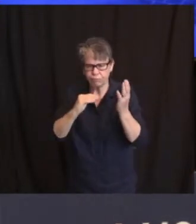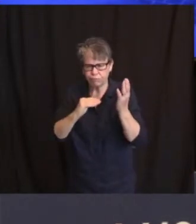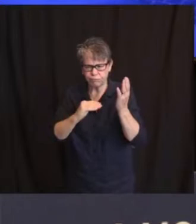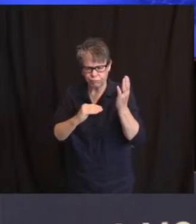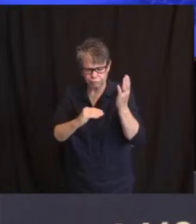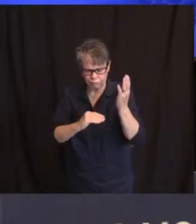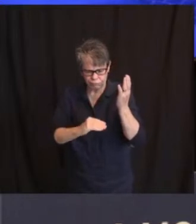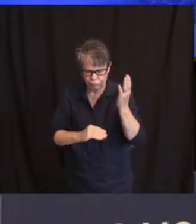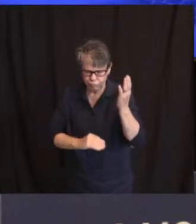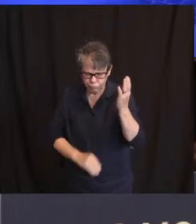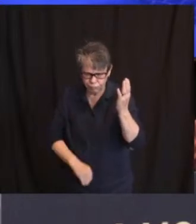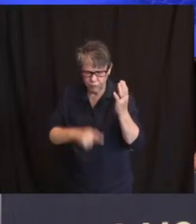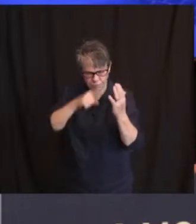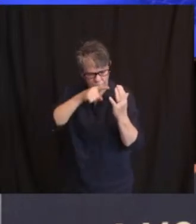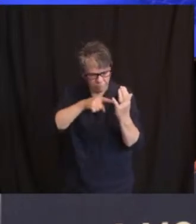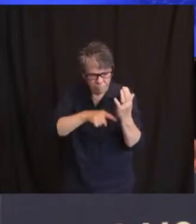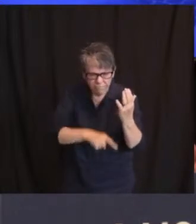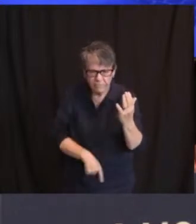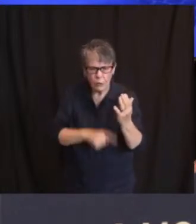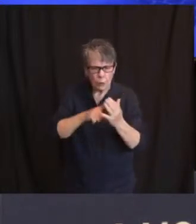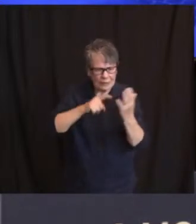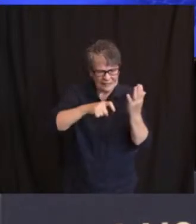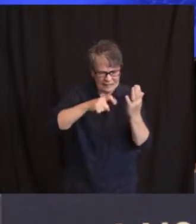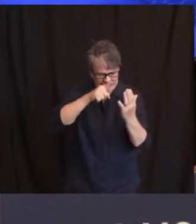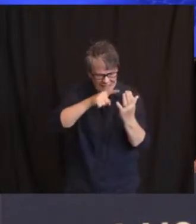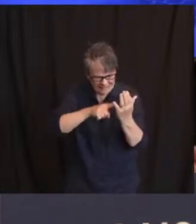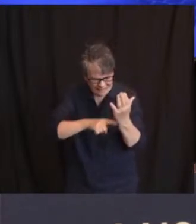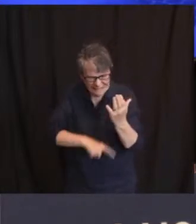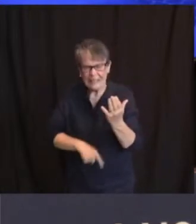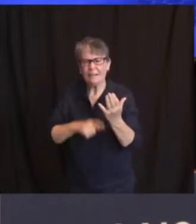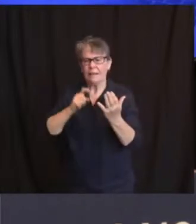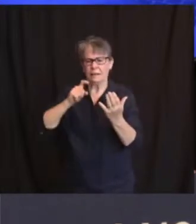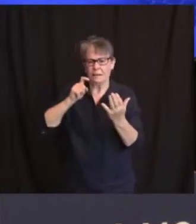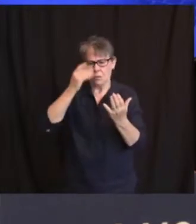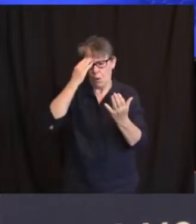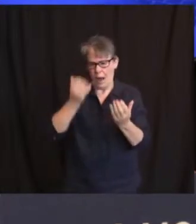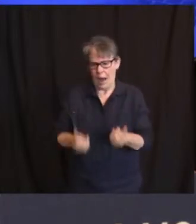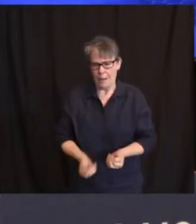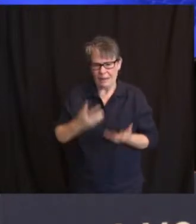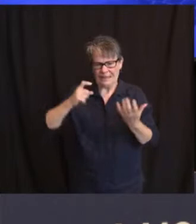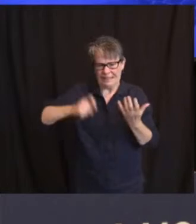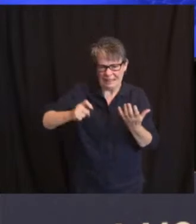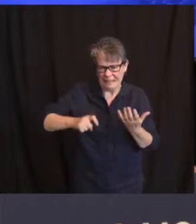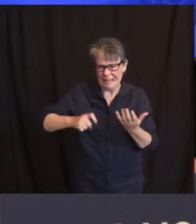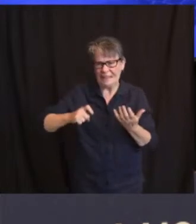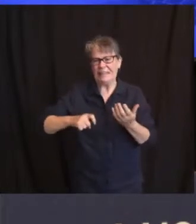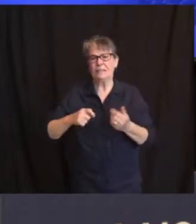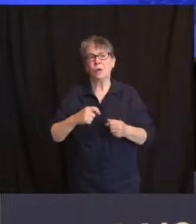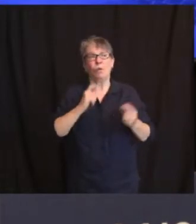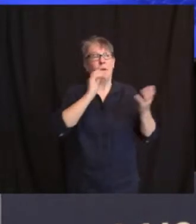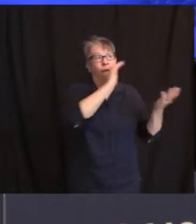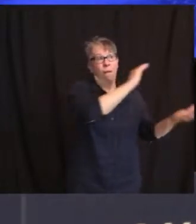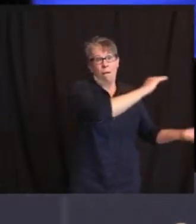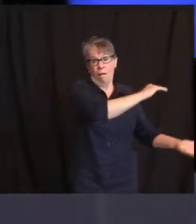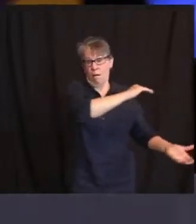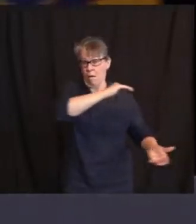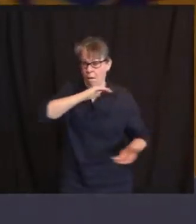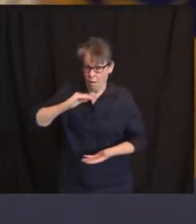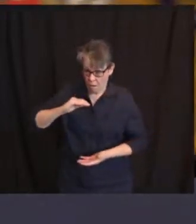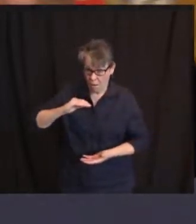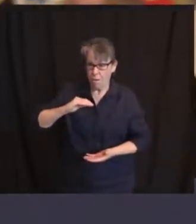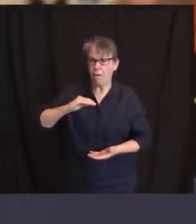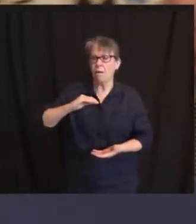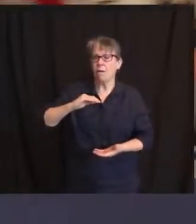is it's not like everything's coming all at once. It is a very phased approach on those deliveries, Matt. Judy, you want to add anything